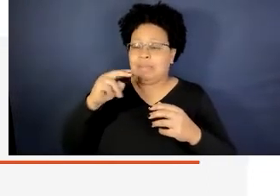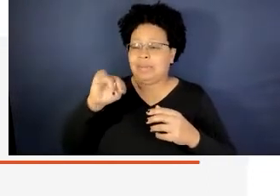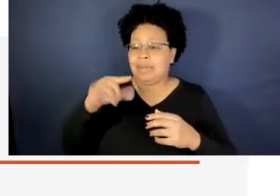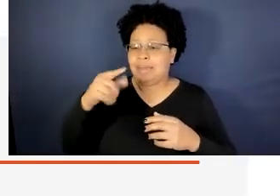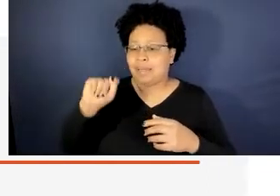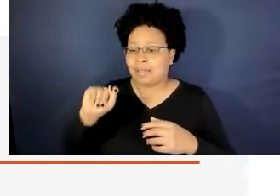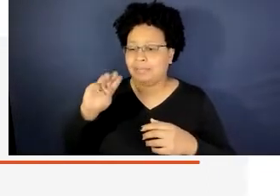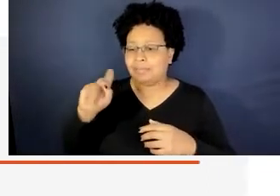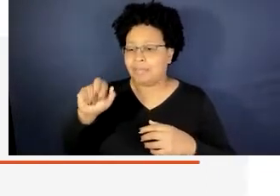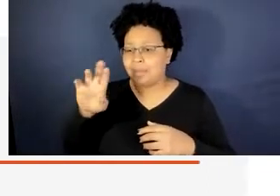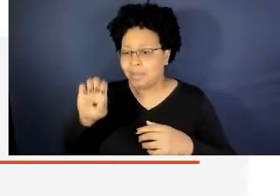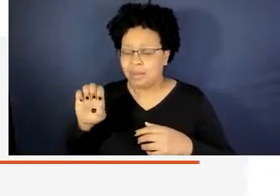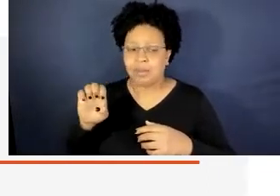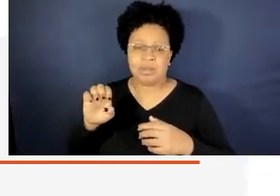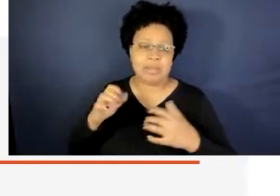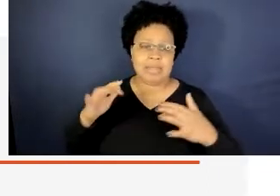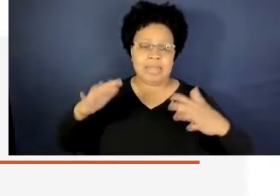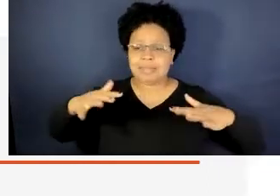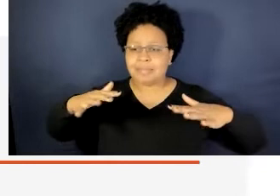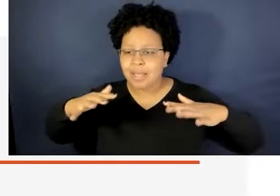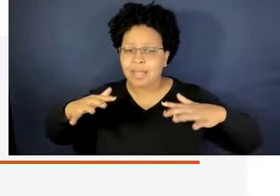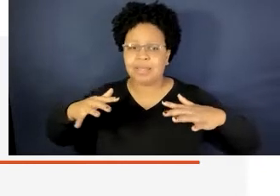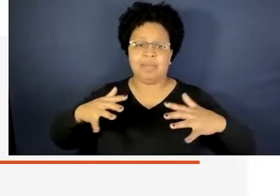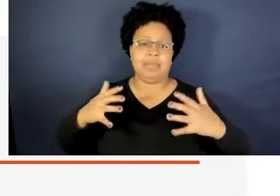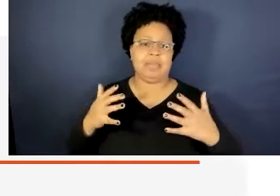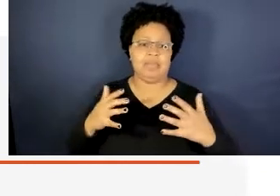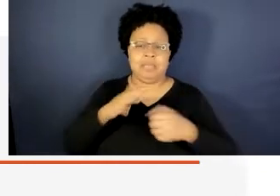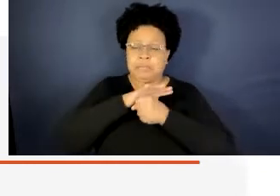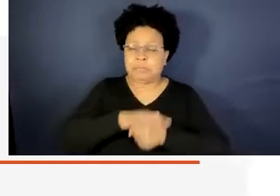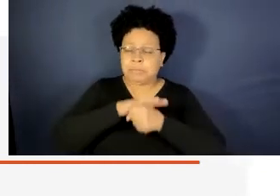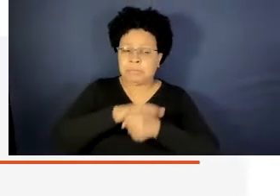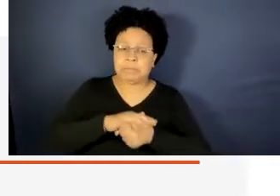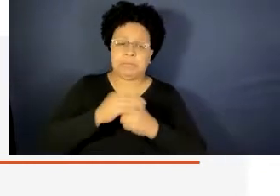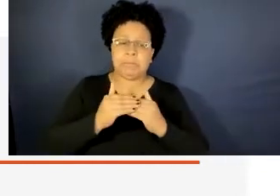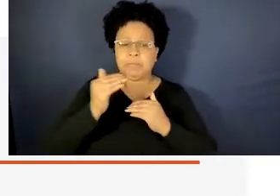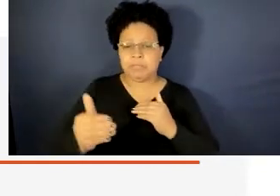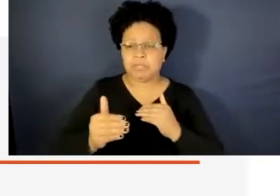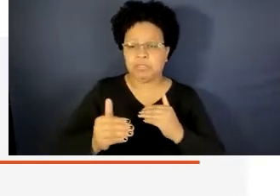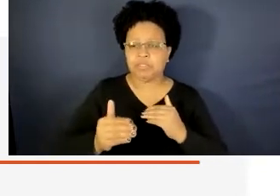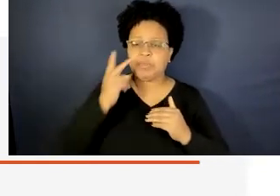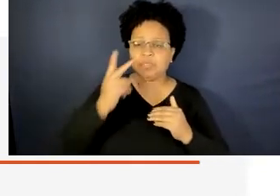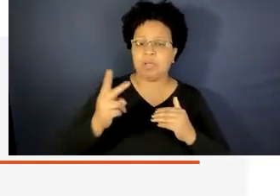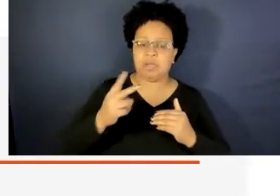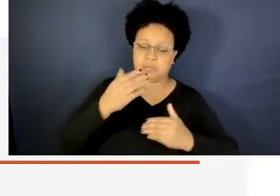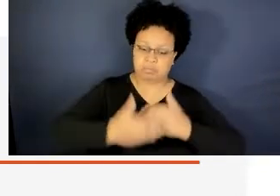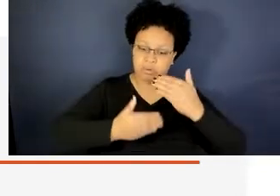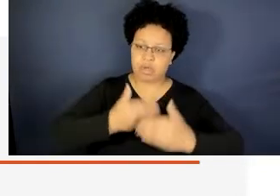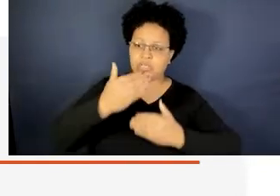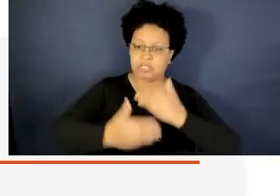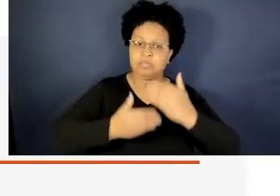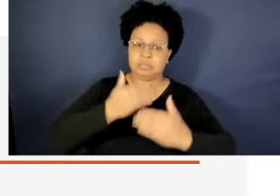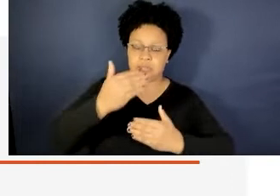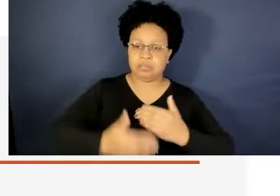nature. And so as we progressed with the science, we began to see that there began to be a progression of these diagnoses.